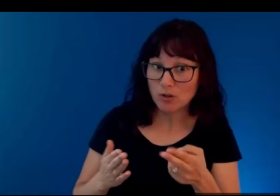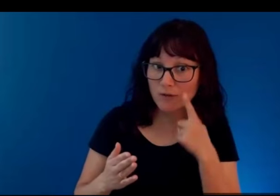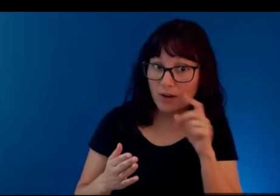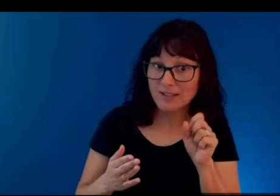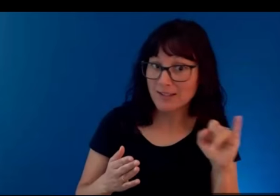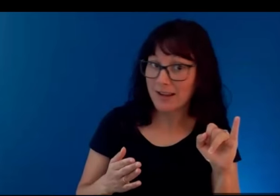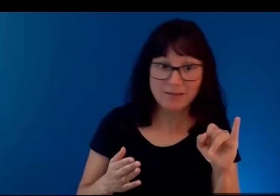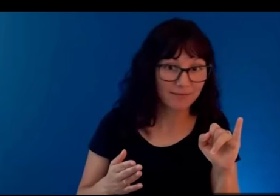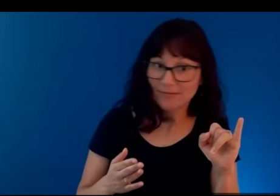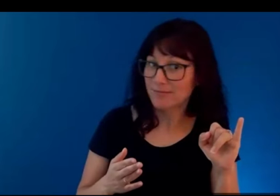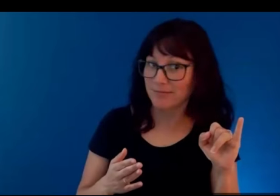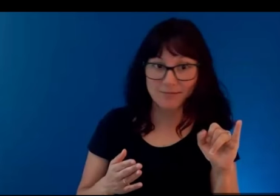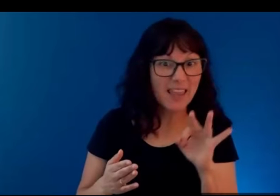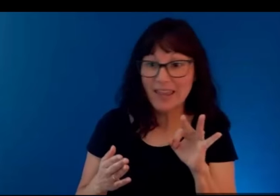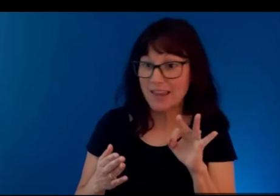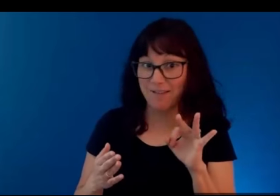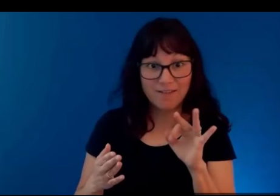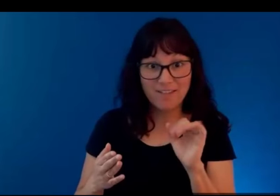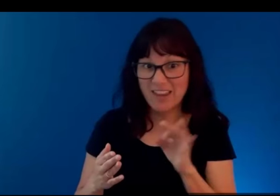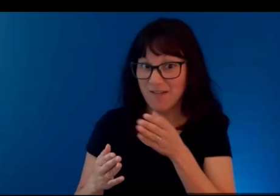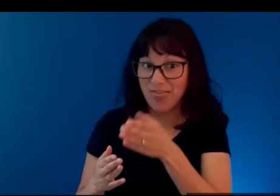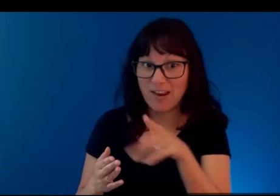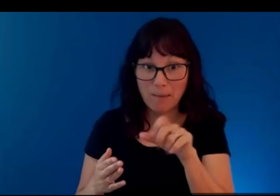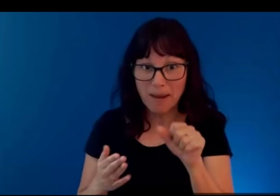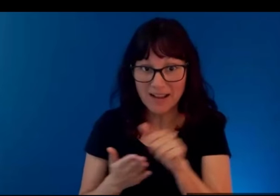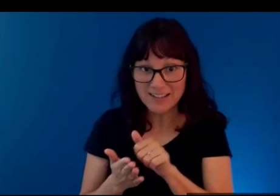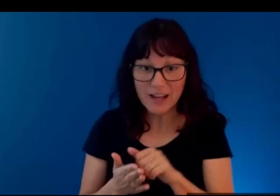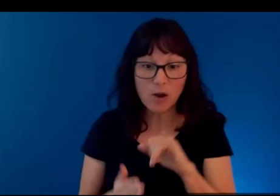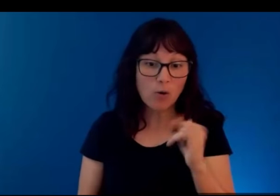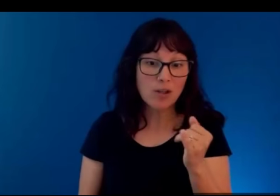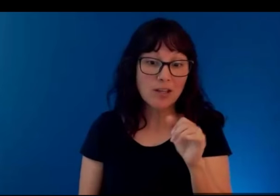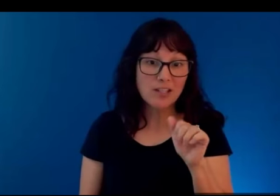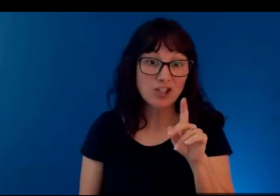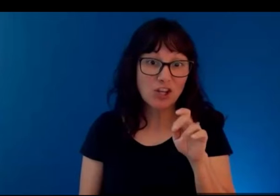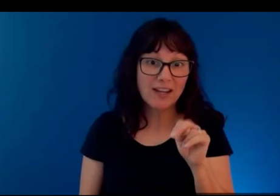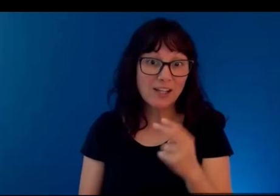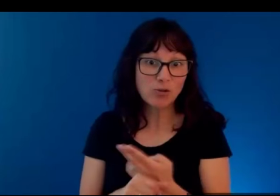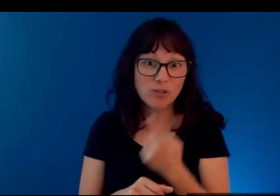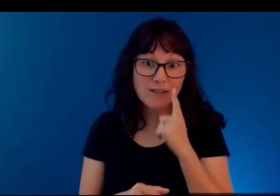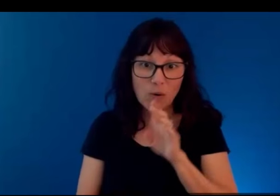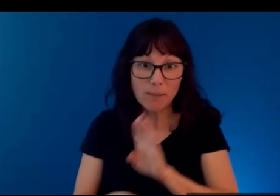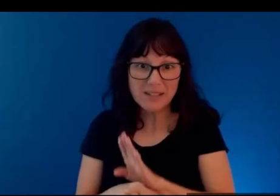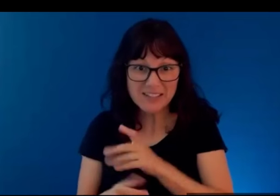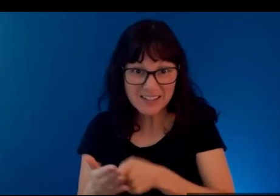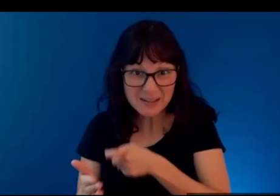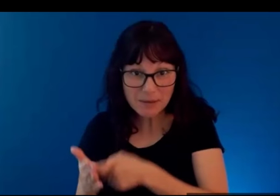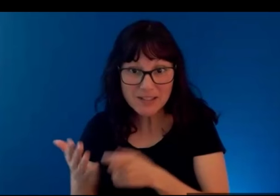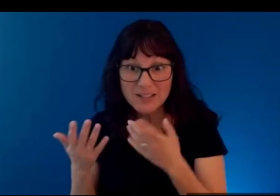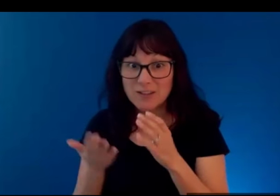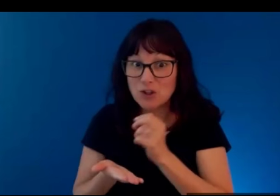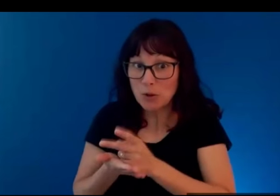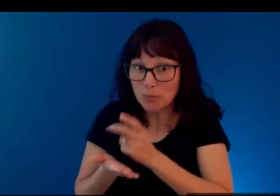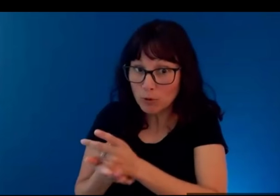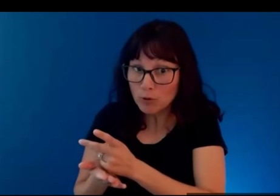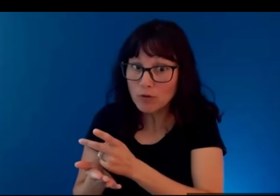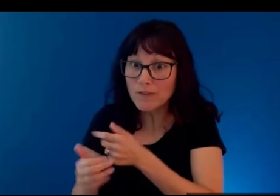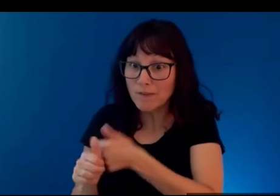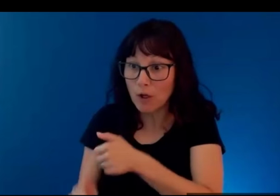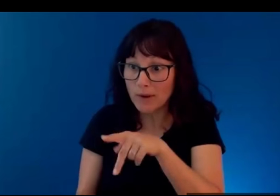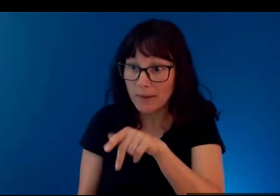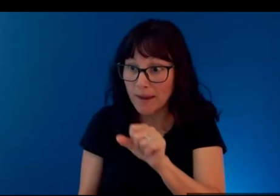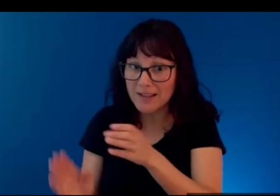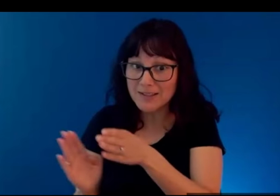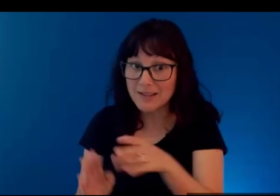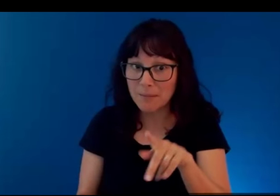the designated PASS account and Jaden's using it towards those business expenses as approved in that PASS